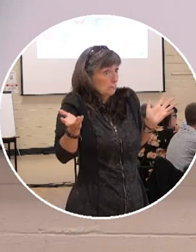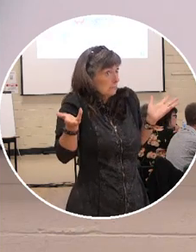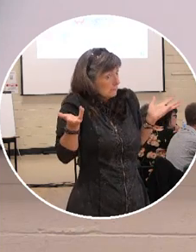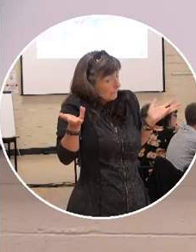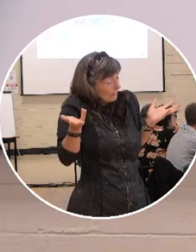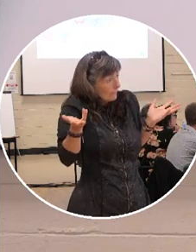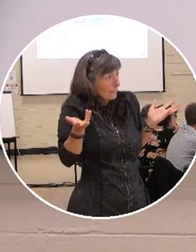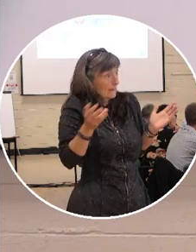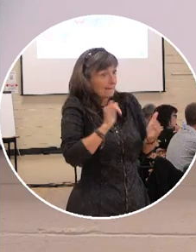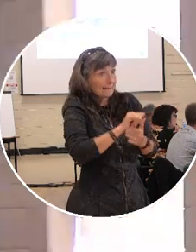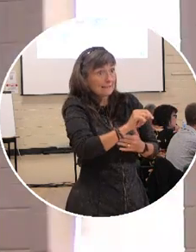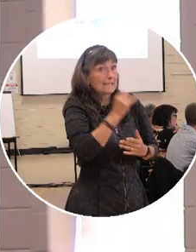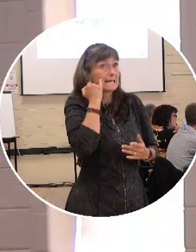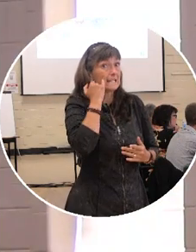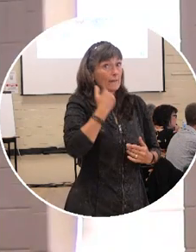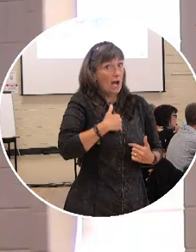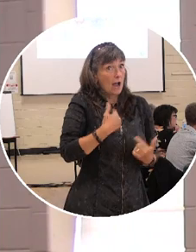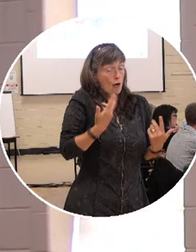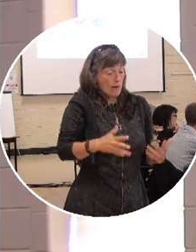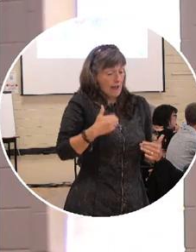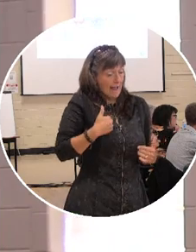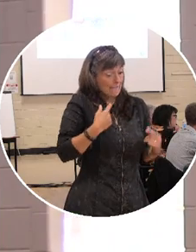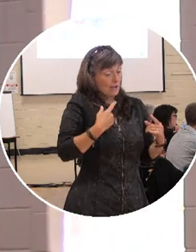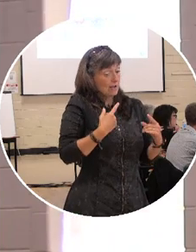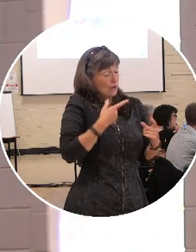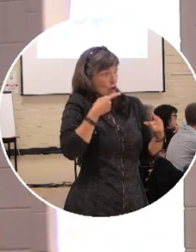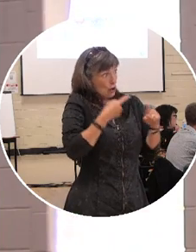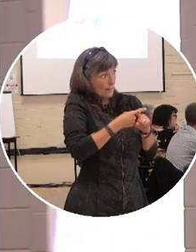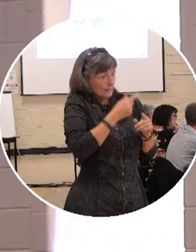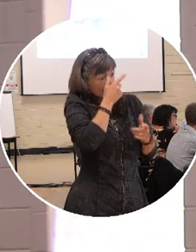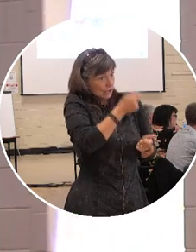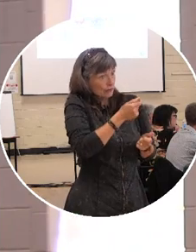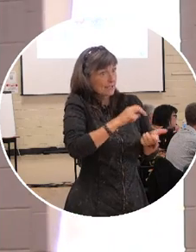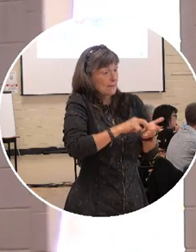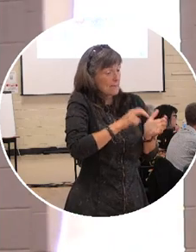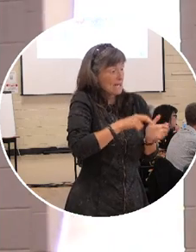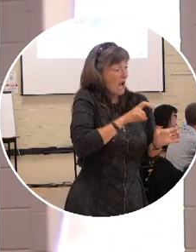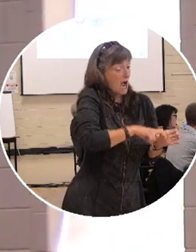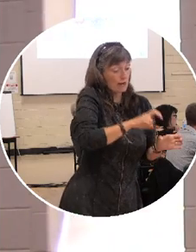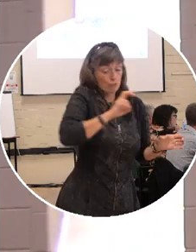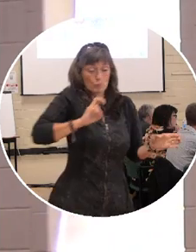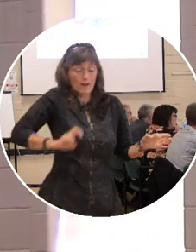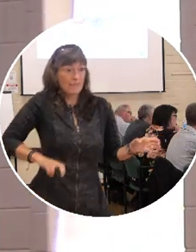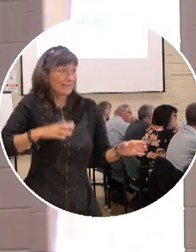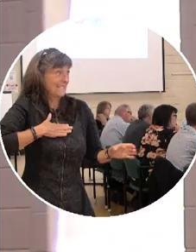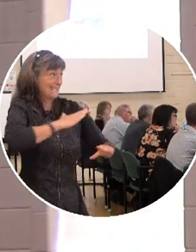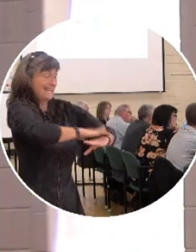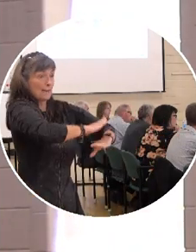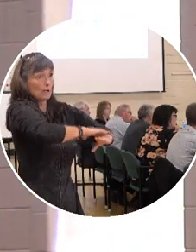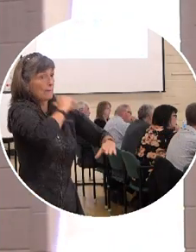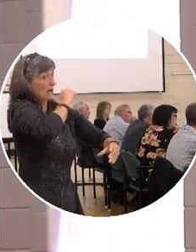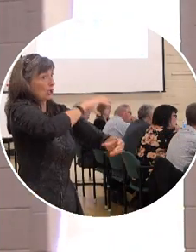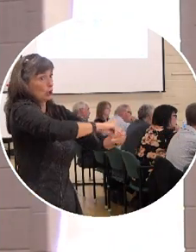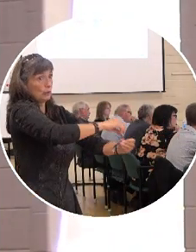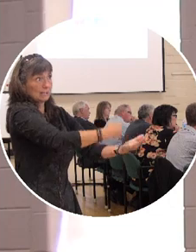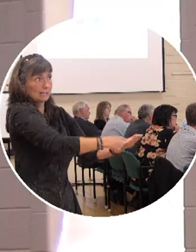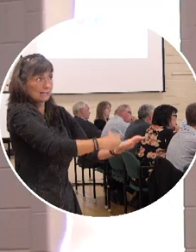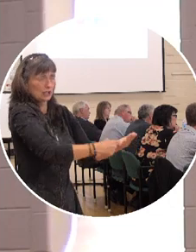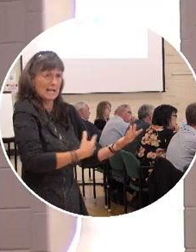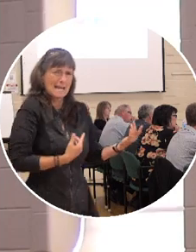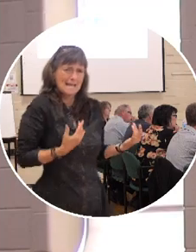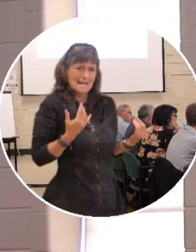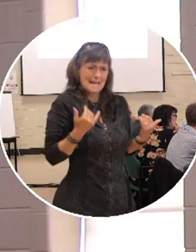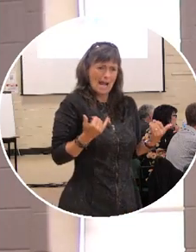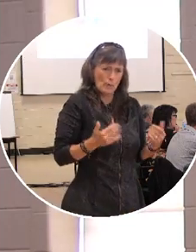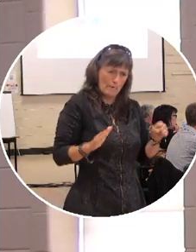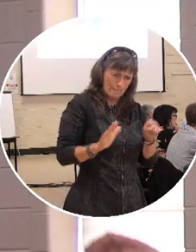interest regulations. If I have a conflict of interest, I remove myself from the table. Okay. That's what we always do. Now, why all of a sudden are we going to single out rural